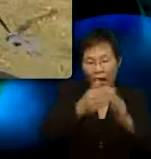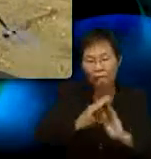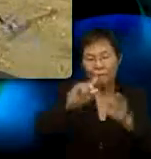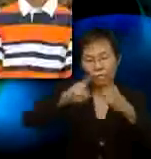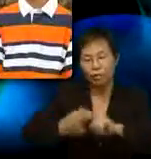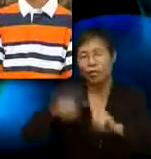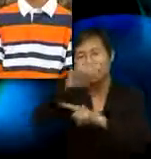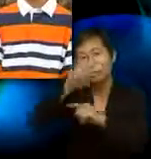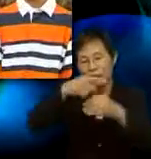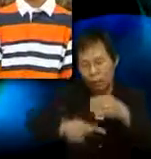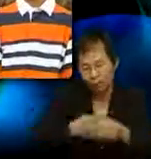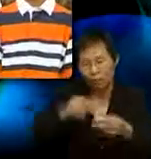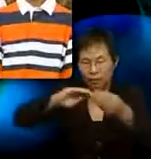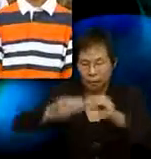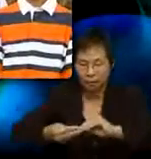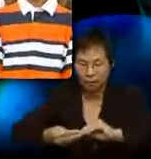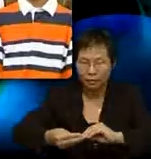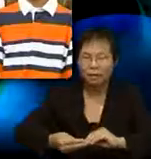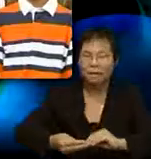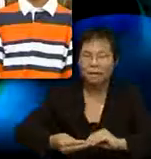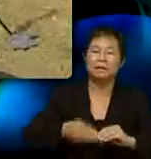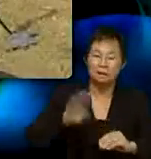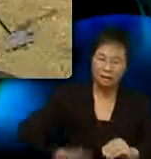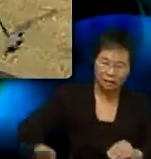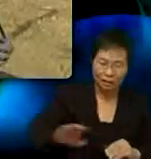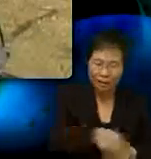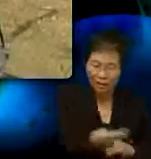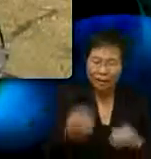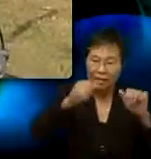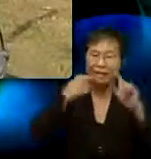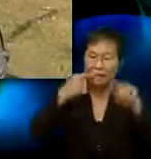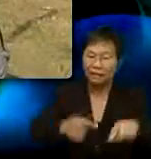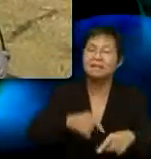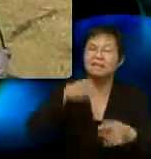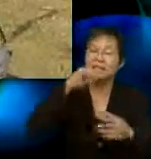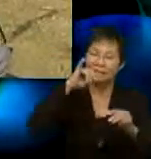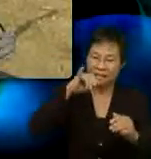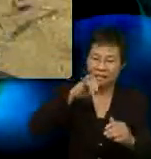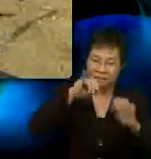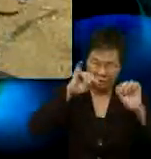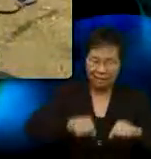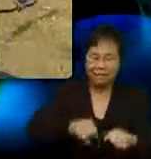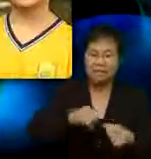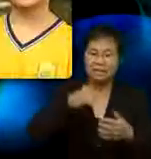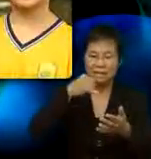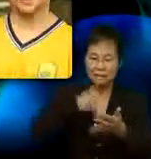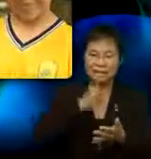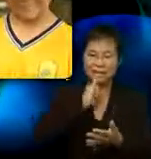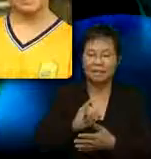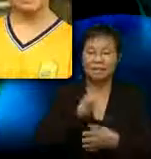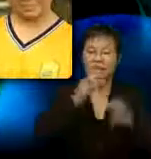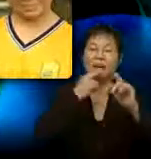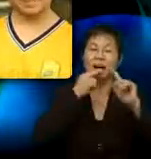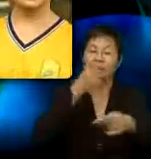question about the number. They can answer, yes, it is, if the answer is right.